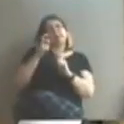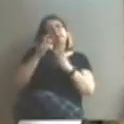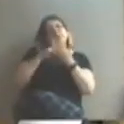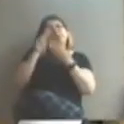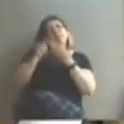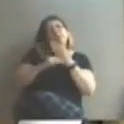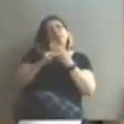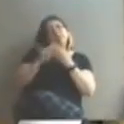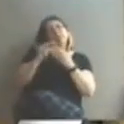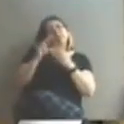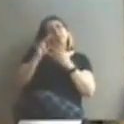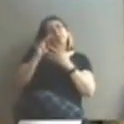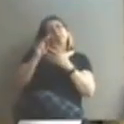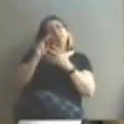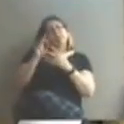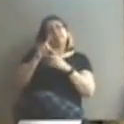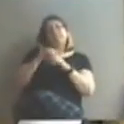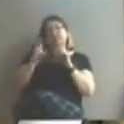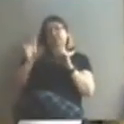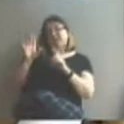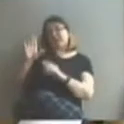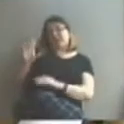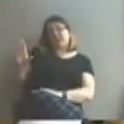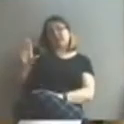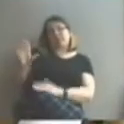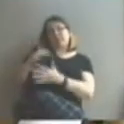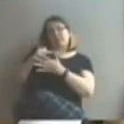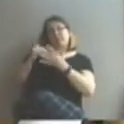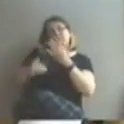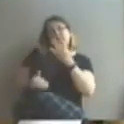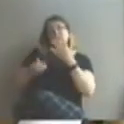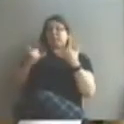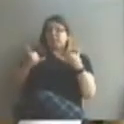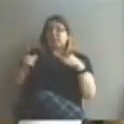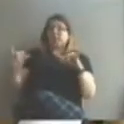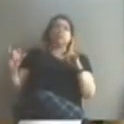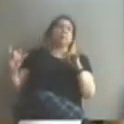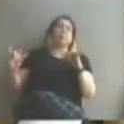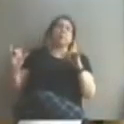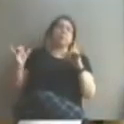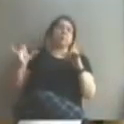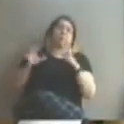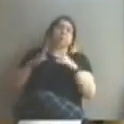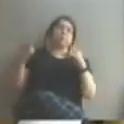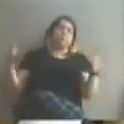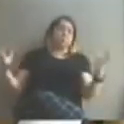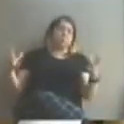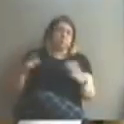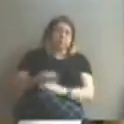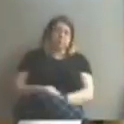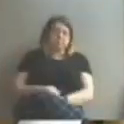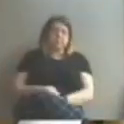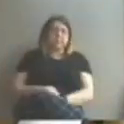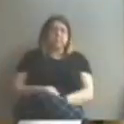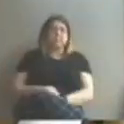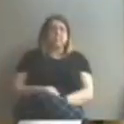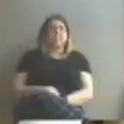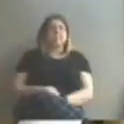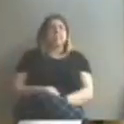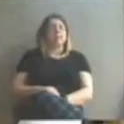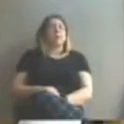management, but the portfolio of the assistant superintendent is quite vast as well, thus academic services. That is a new